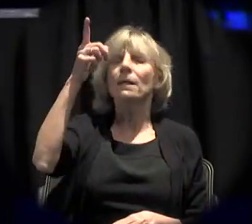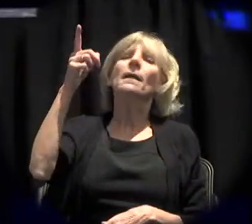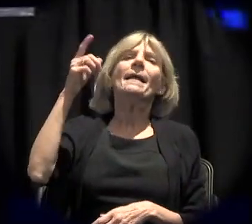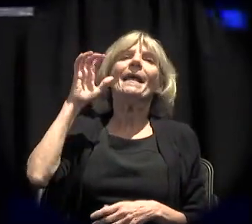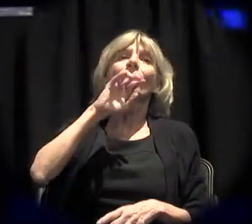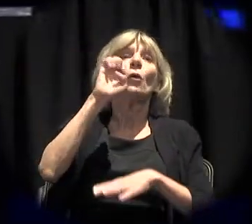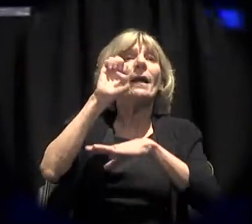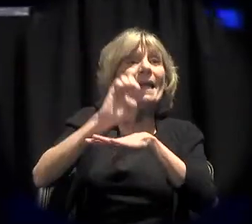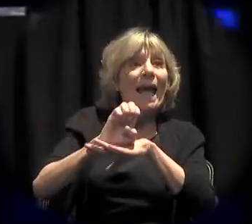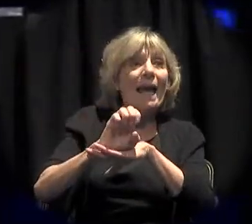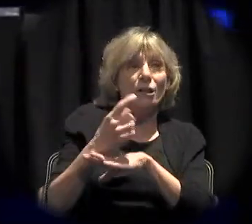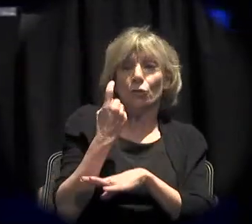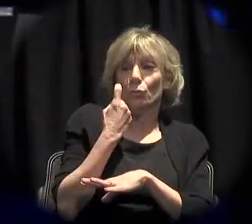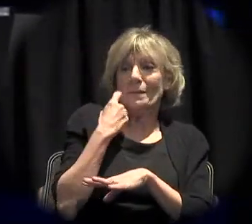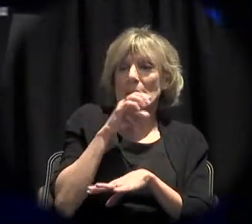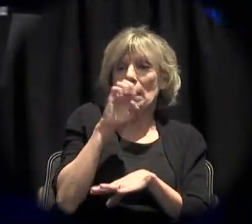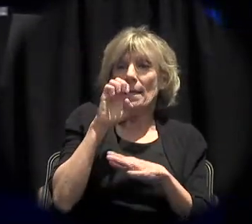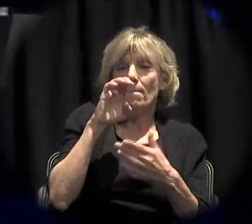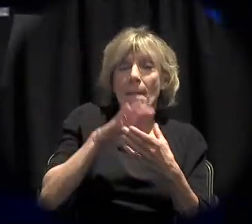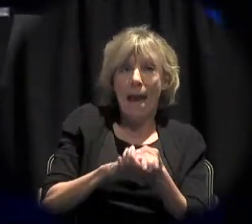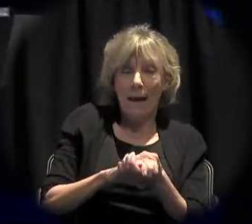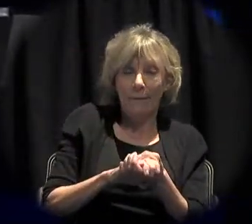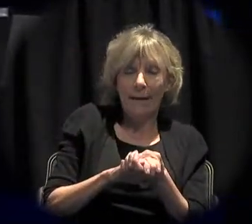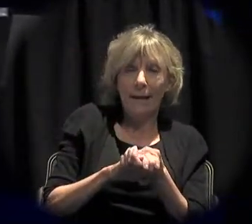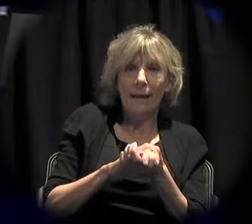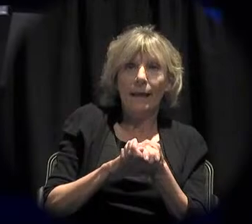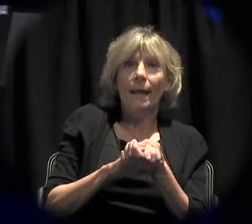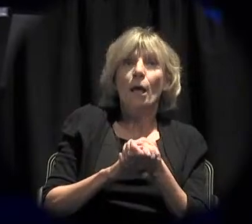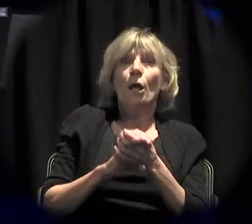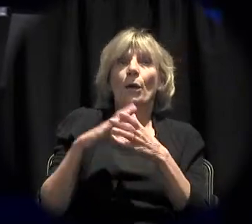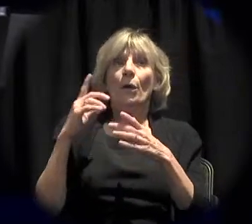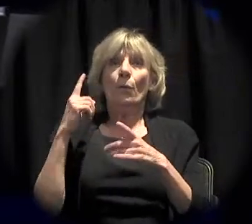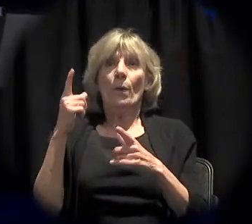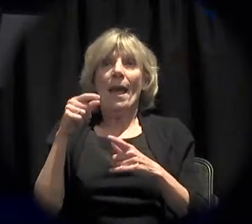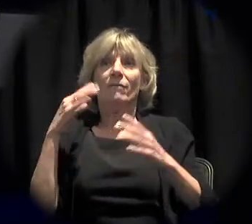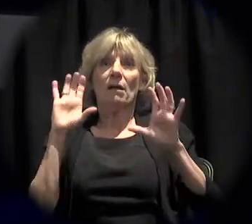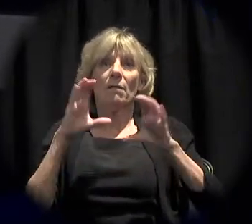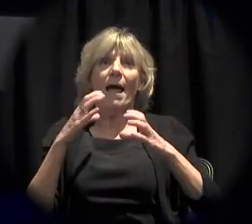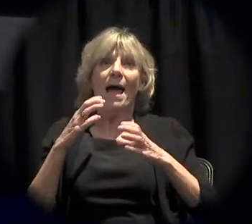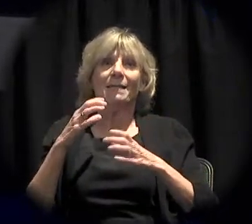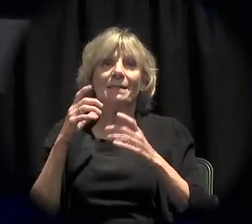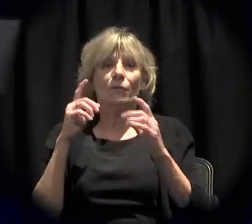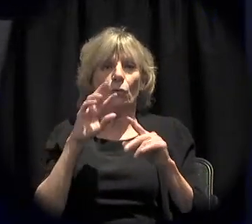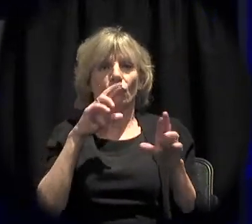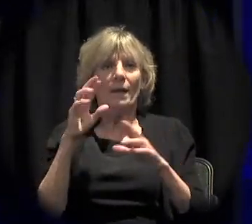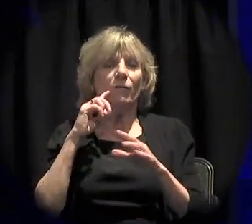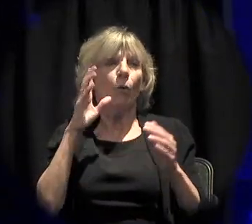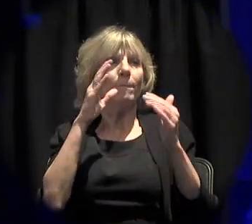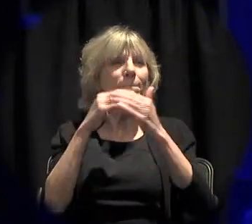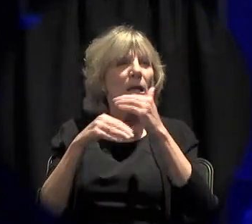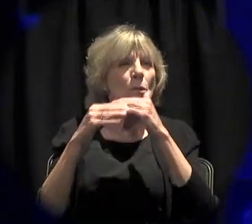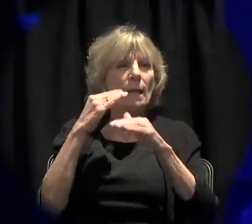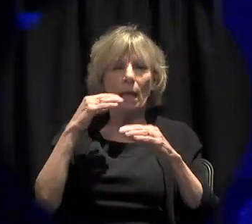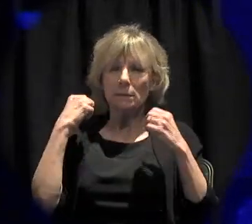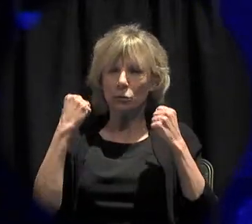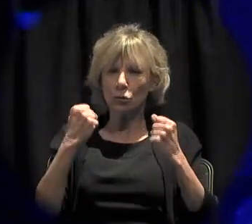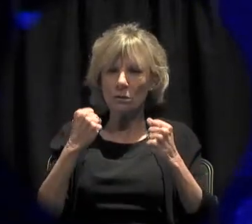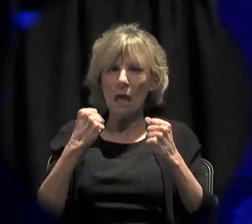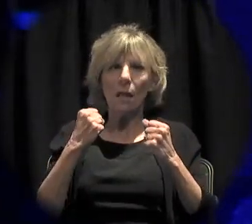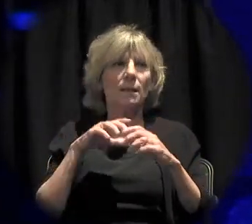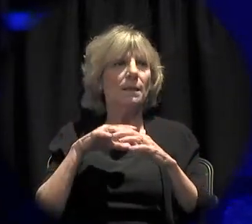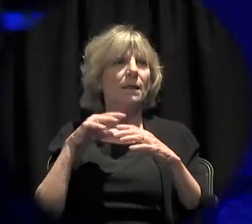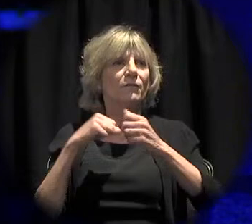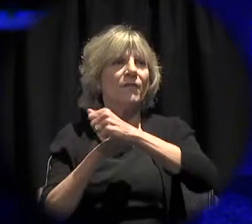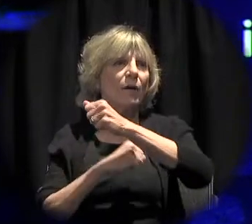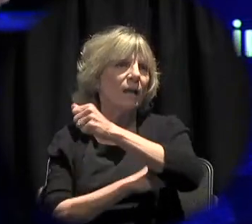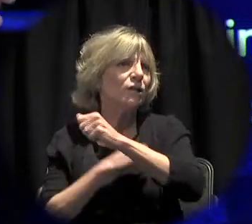know someone that is, it's a great place to go to build that solid foundation of marriage, which is a super important thing for